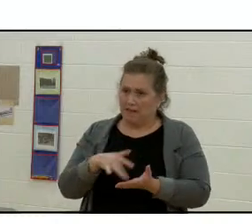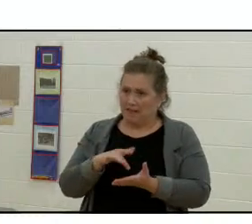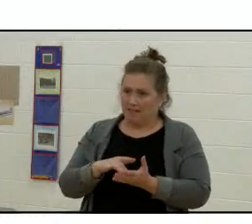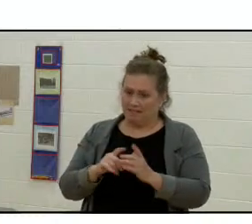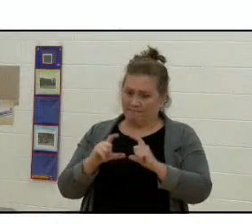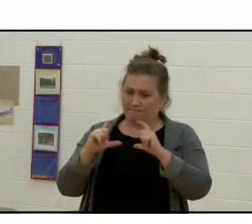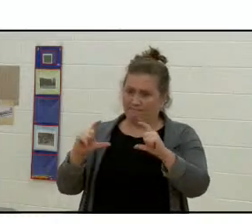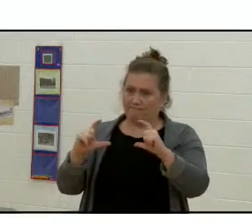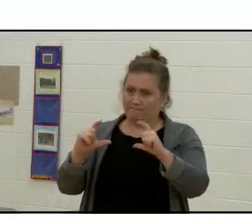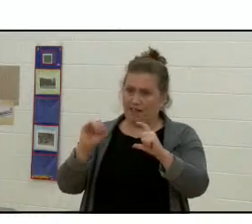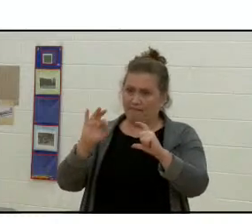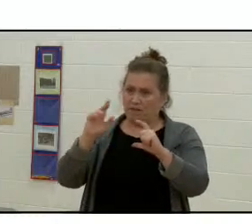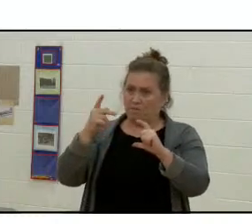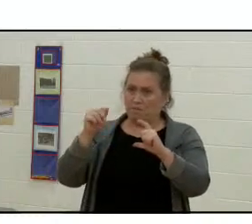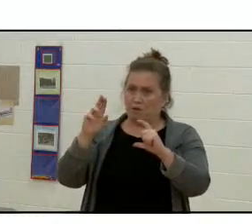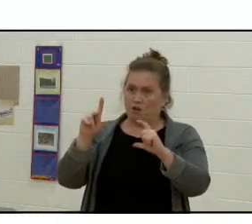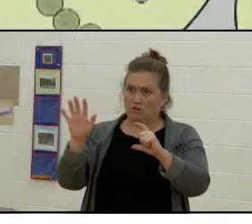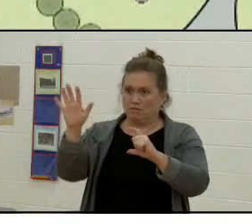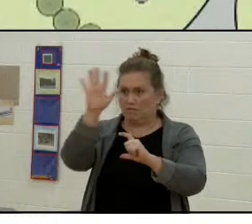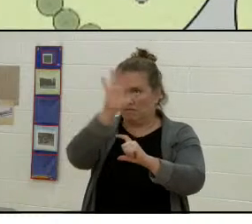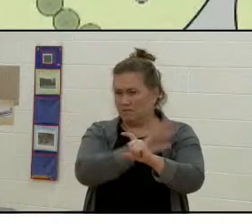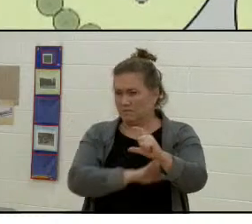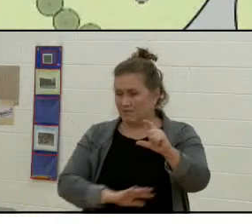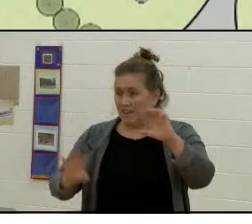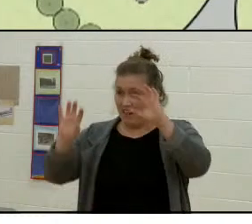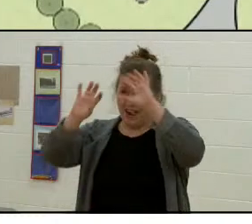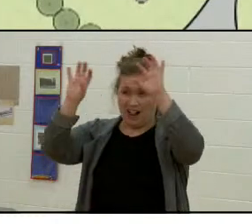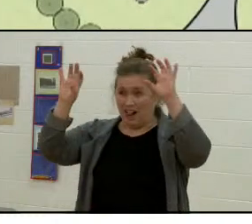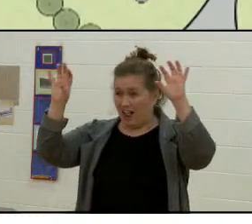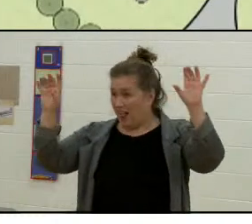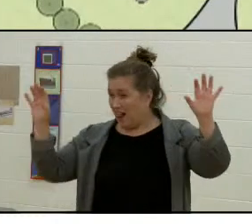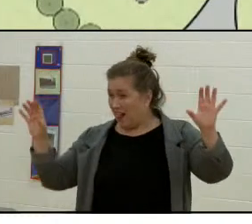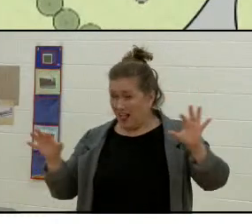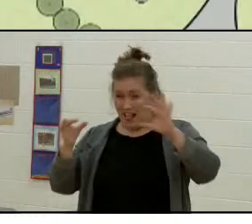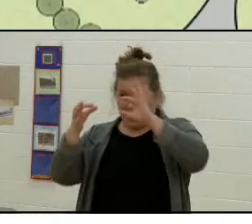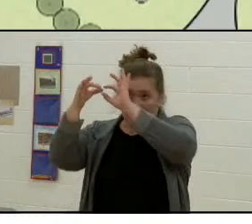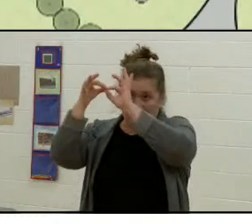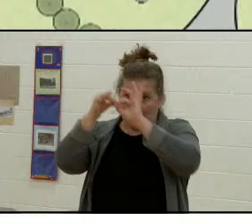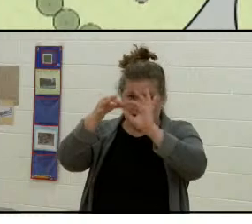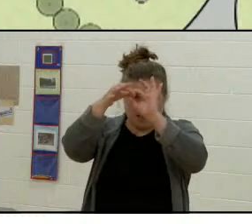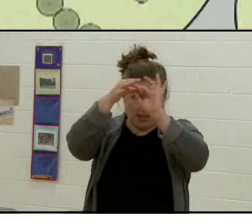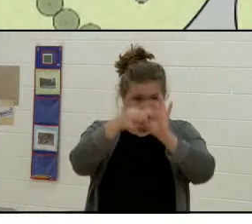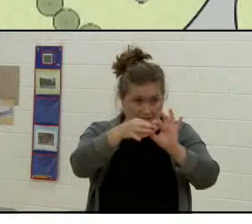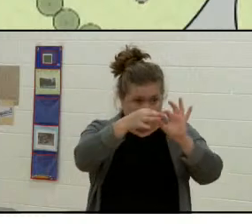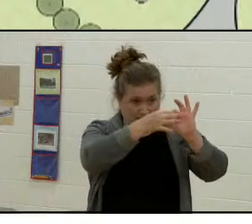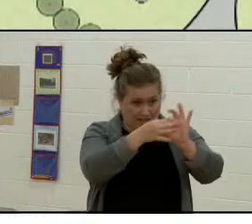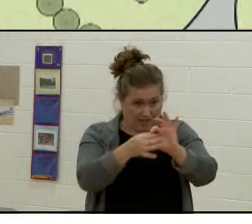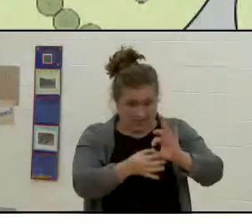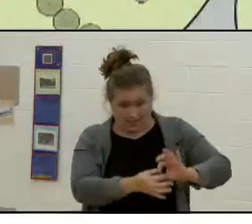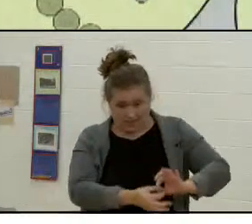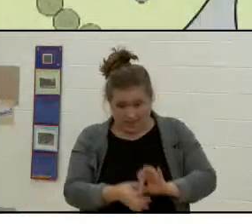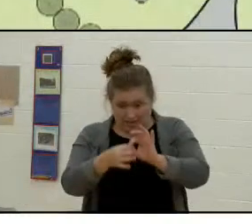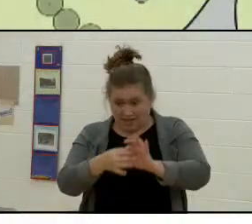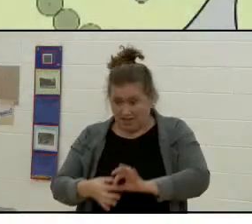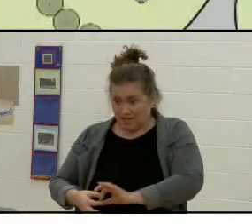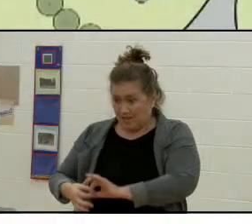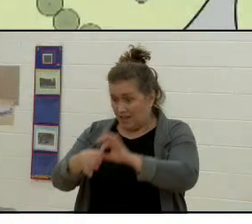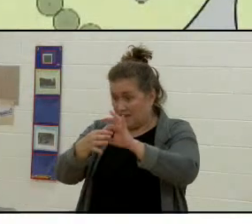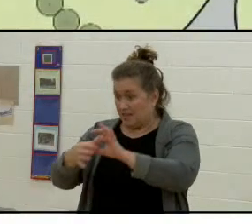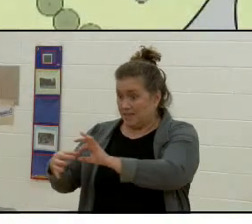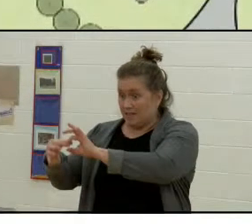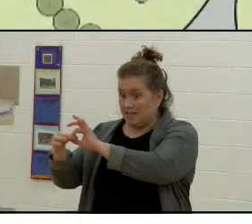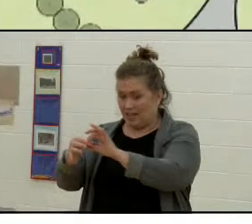between multiple different parts of the park. So starting kind of down here, one of the fun things about this